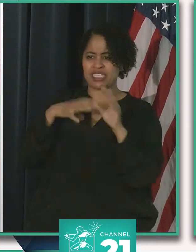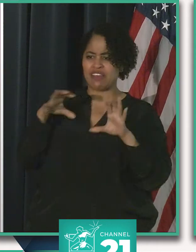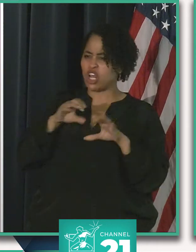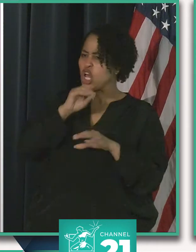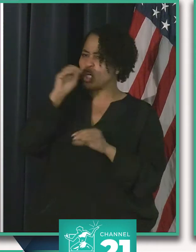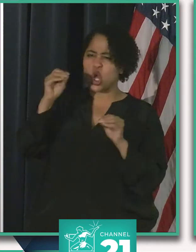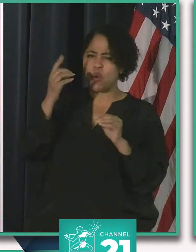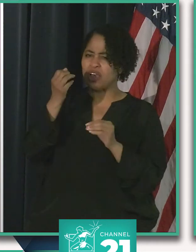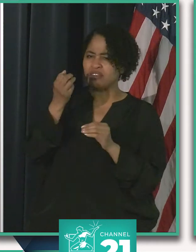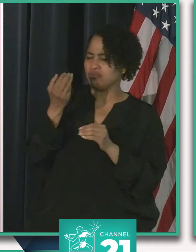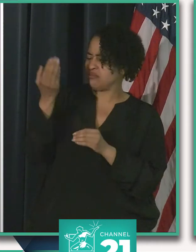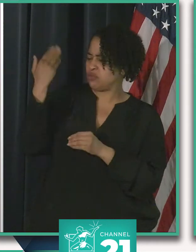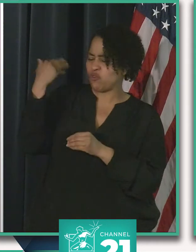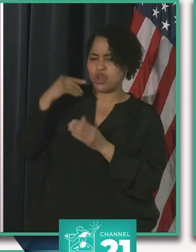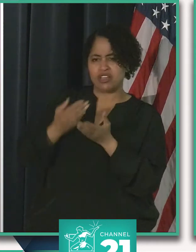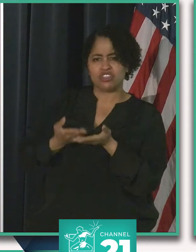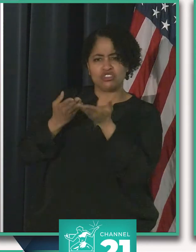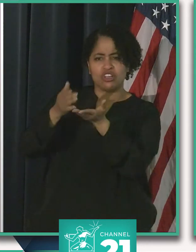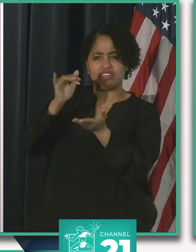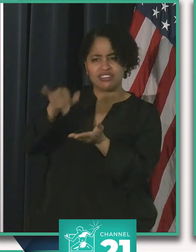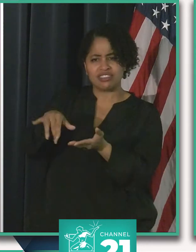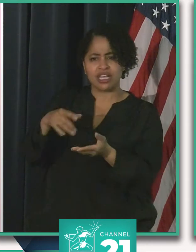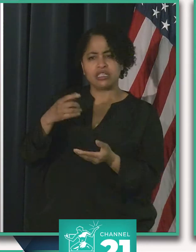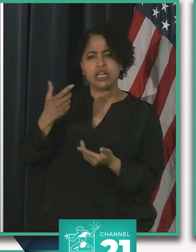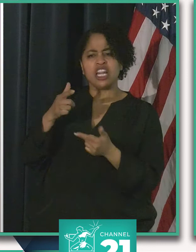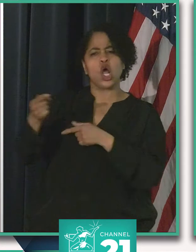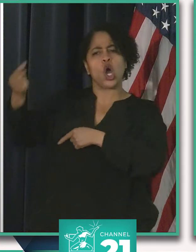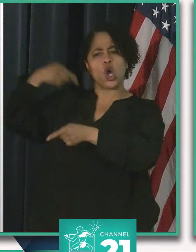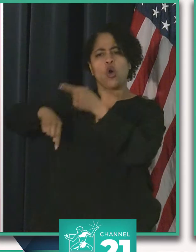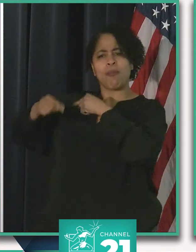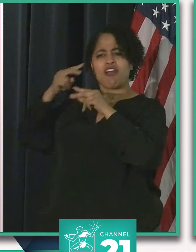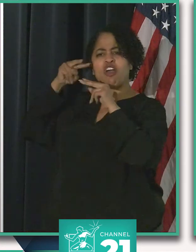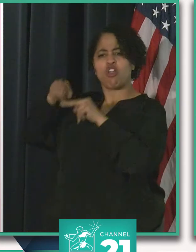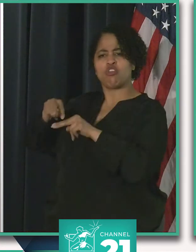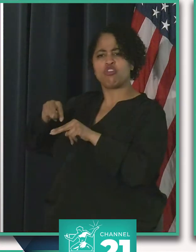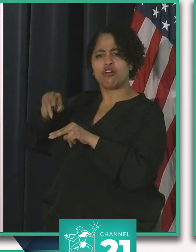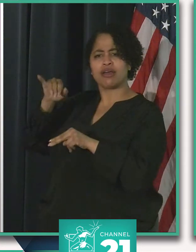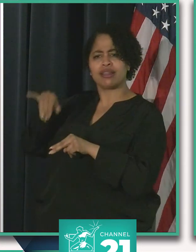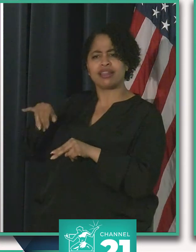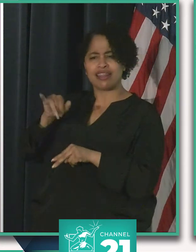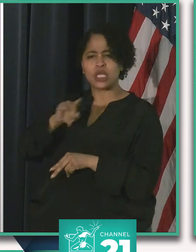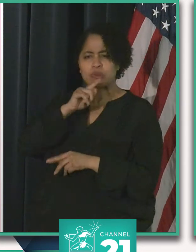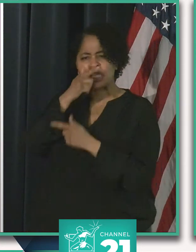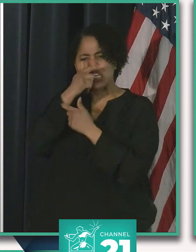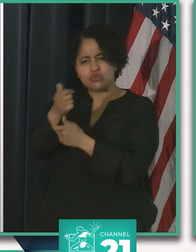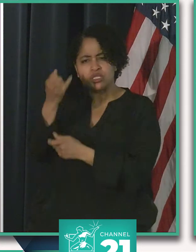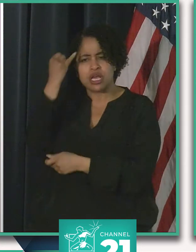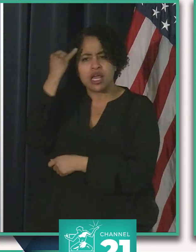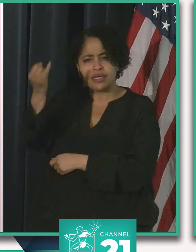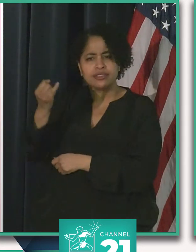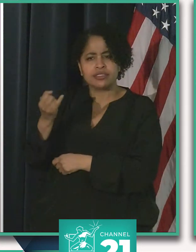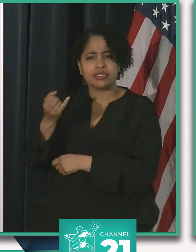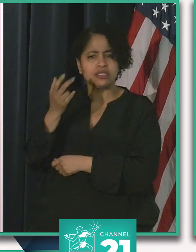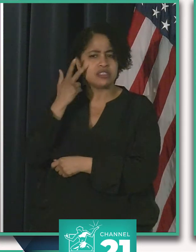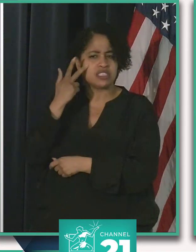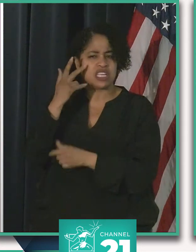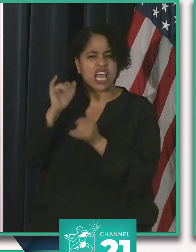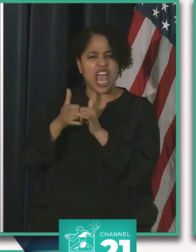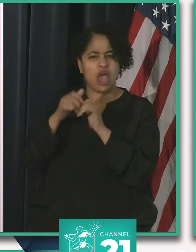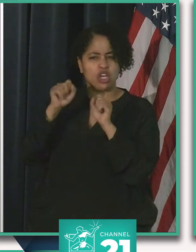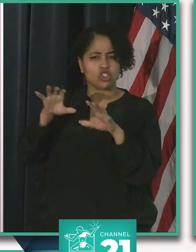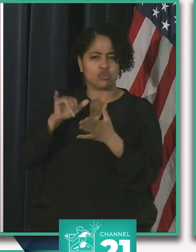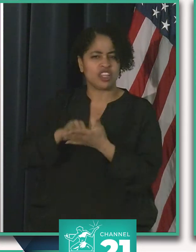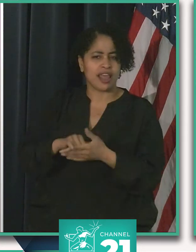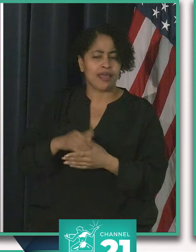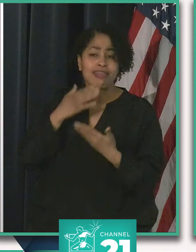ever suggested that before. So let us go back and take a look at that. But I think that is a really interesting idea, and let us see if we can come up with a way to do it. Thank you